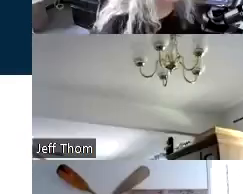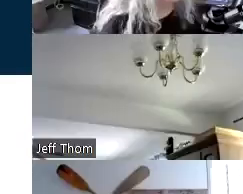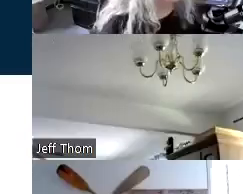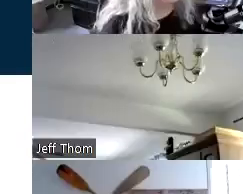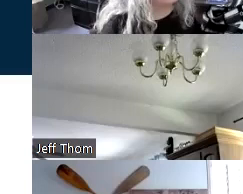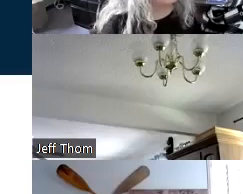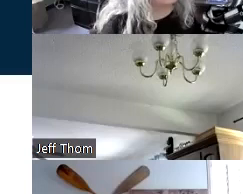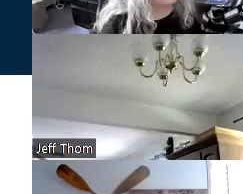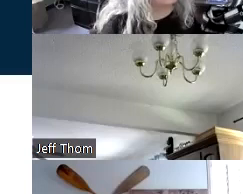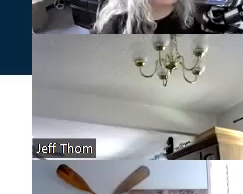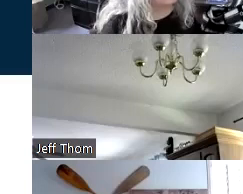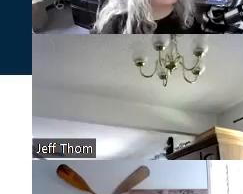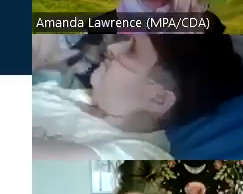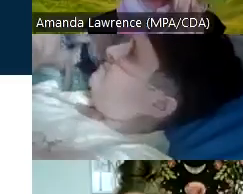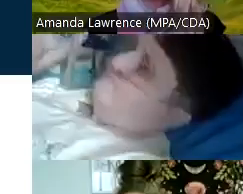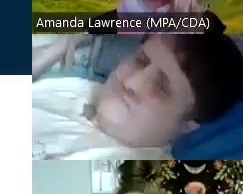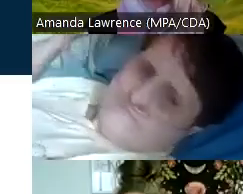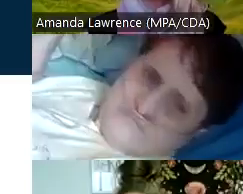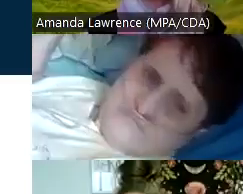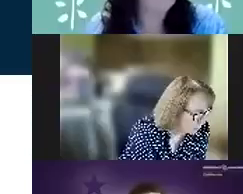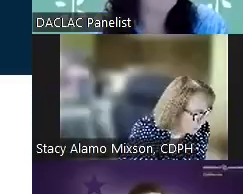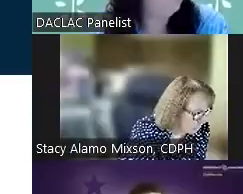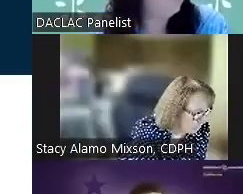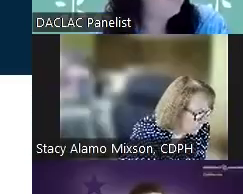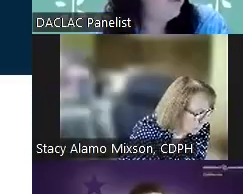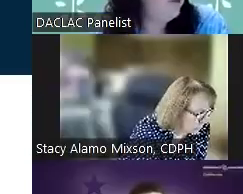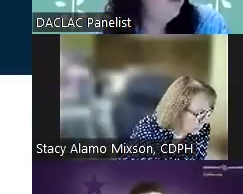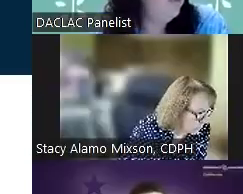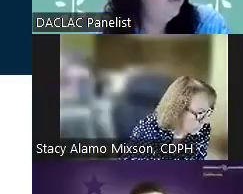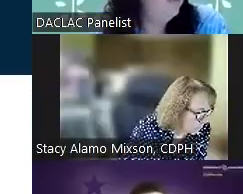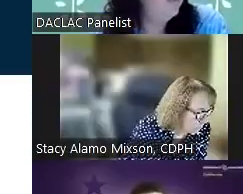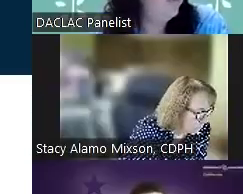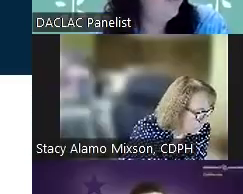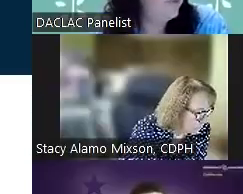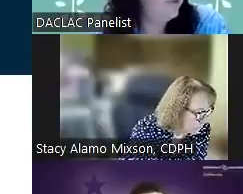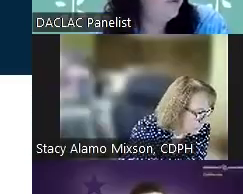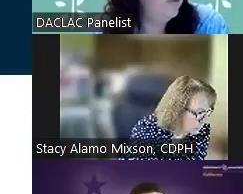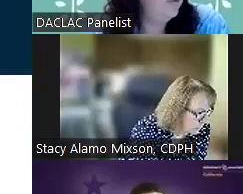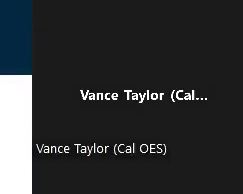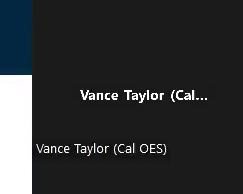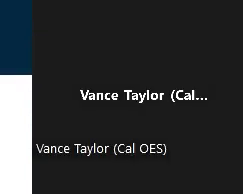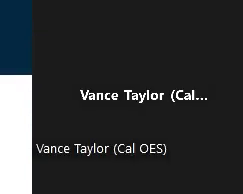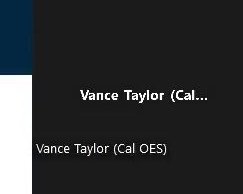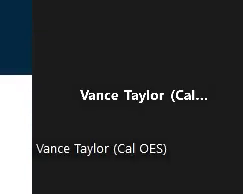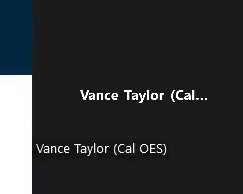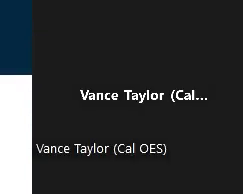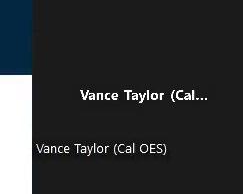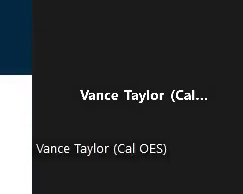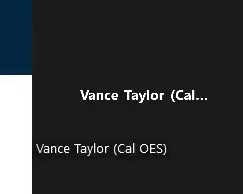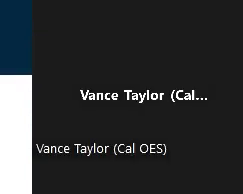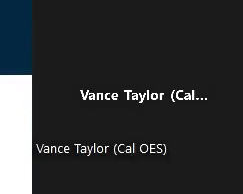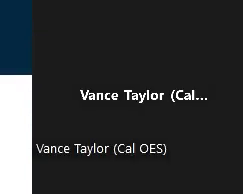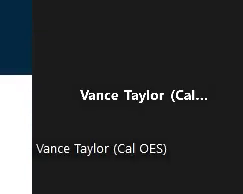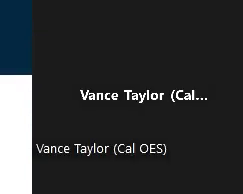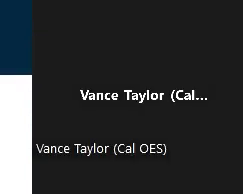thrilled that we'll be joined by representatives from the Business Consumer Services and Housing Agency. I believe Tani will be with